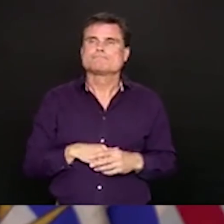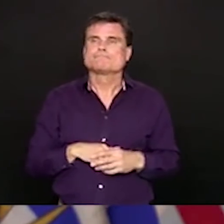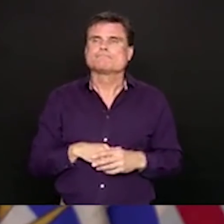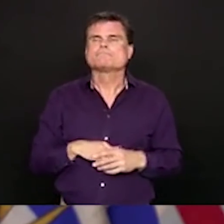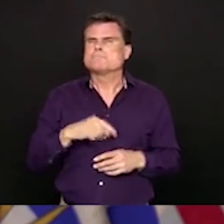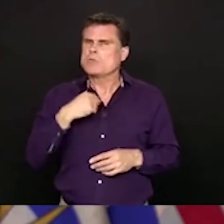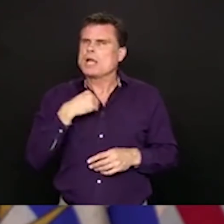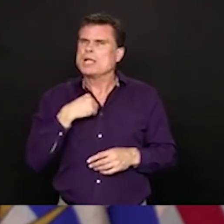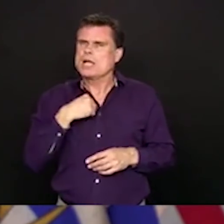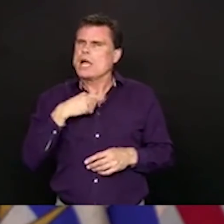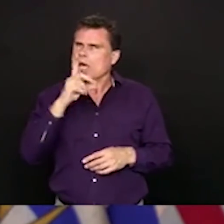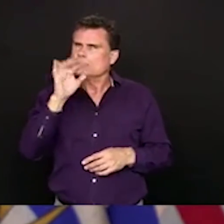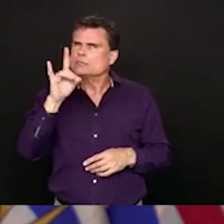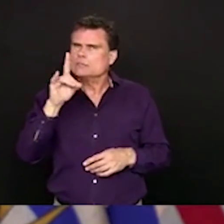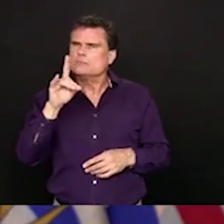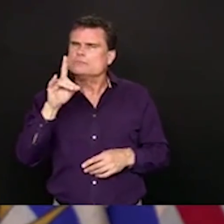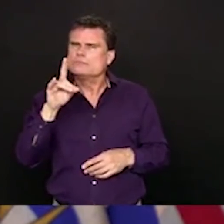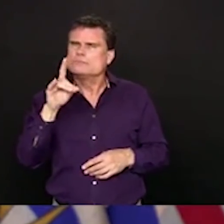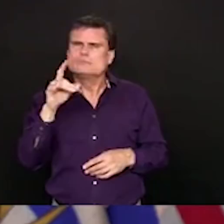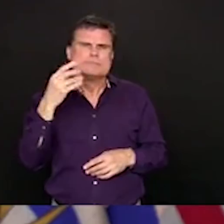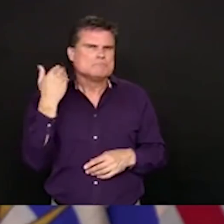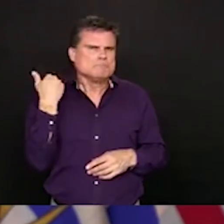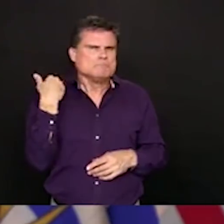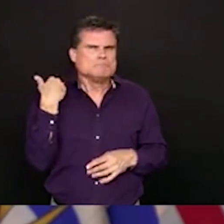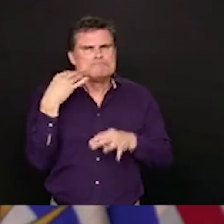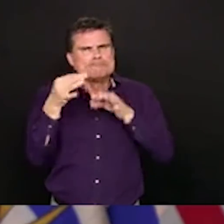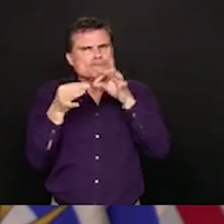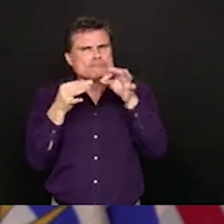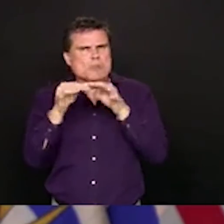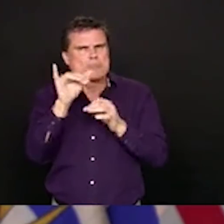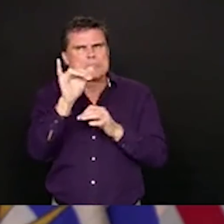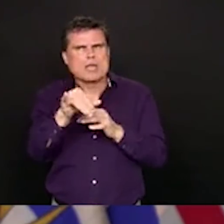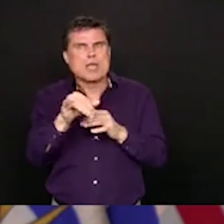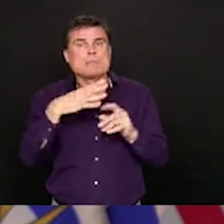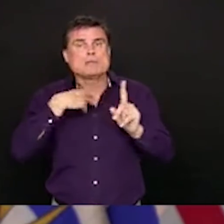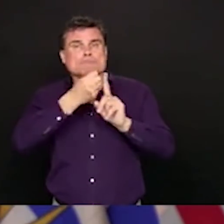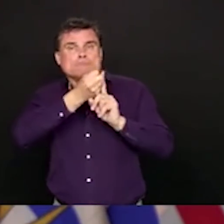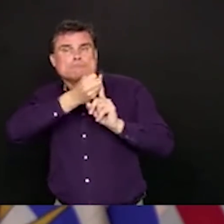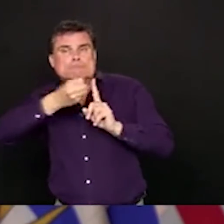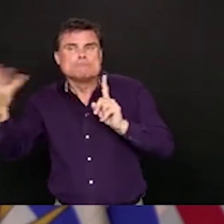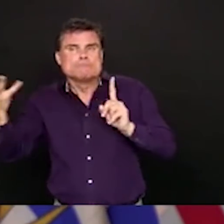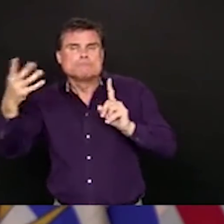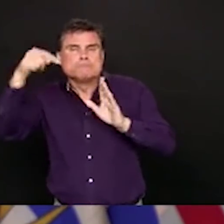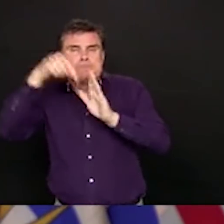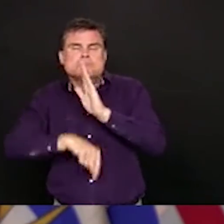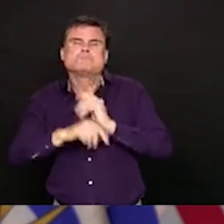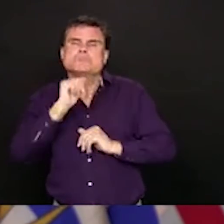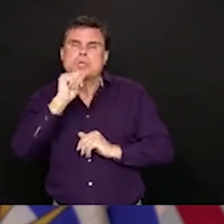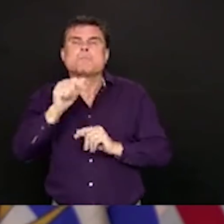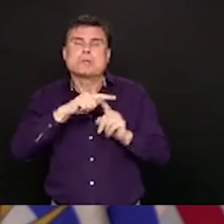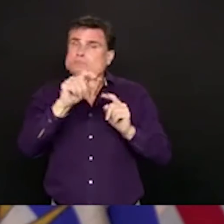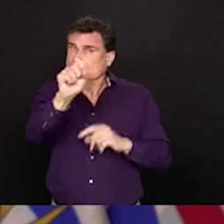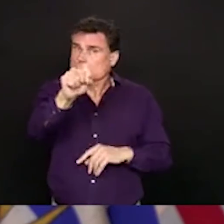those details. But yes, the people who are ending up in hospitals, so we know that